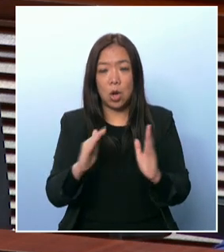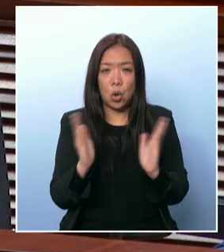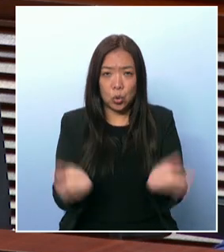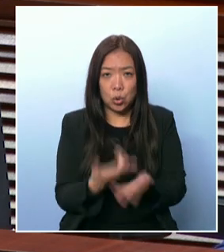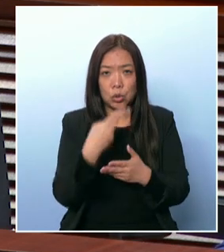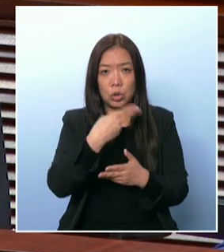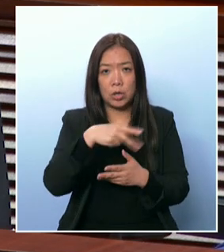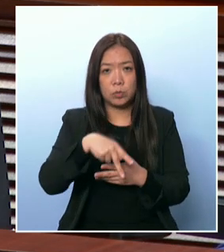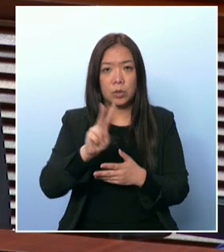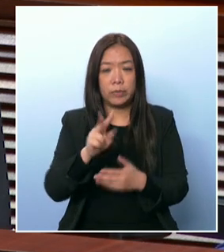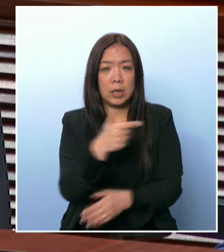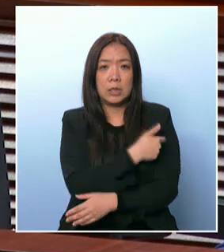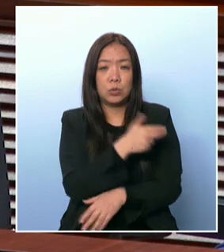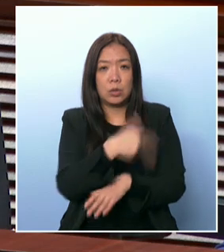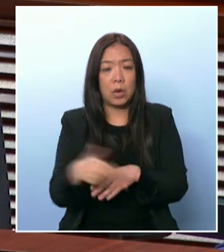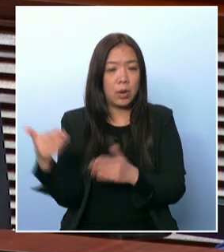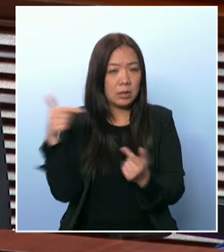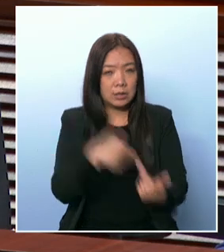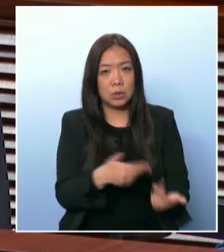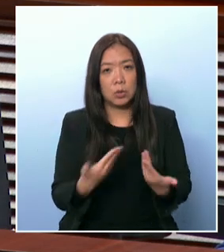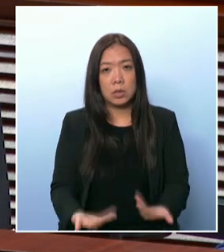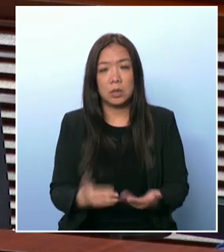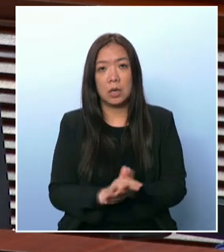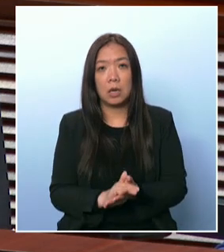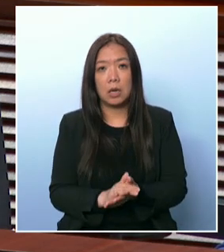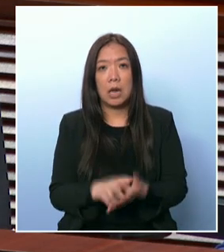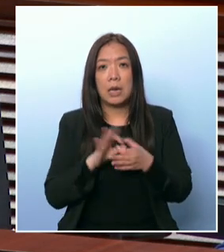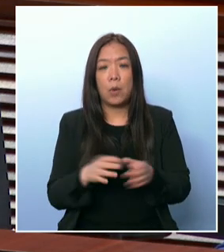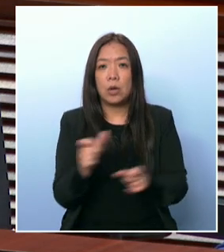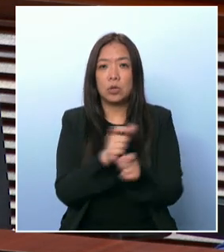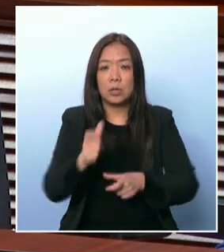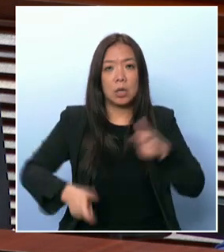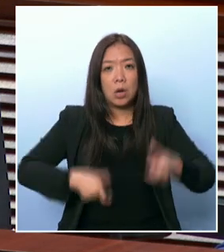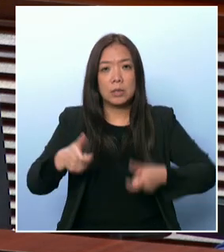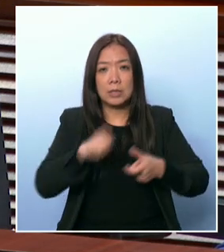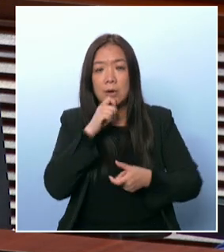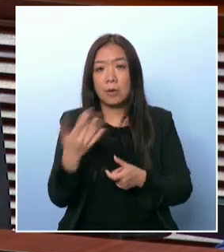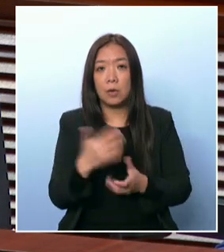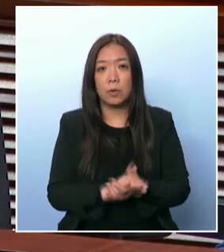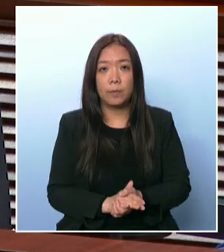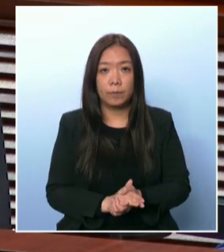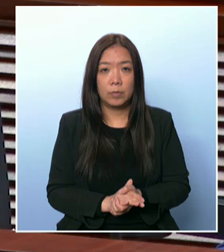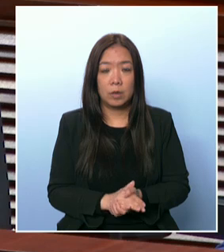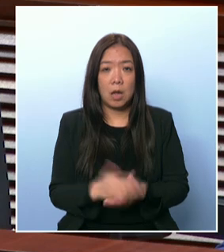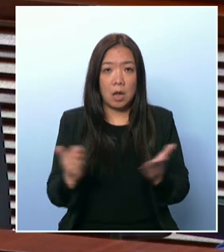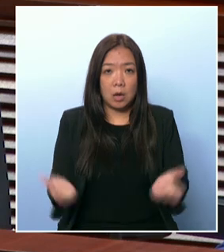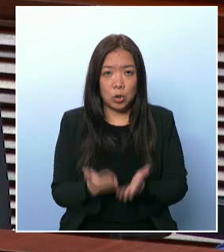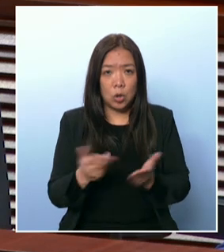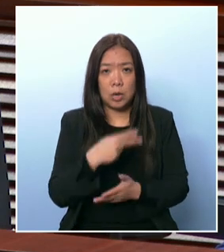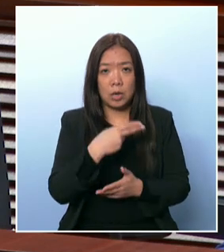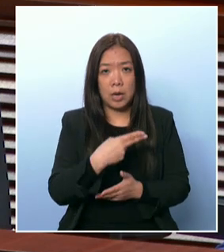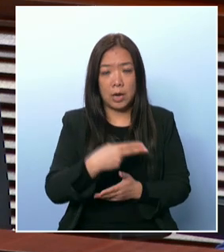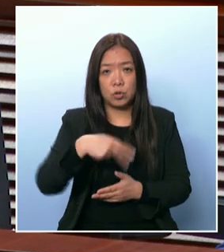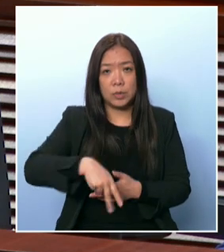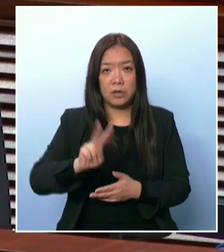So since the HPV vaccination program was launched in 2019-20 school year, how much has